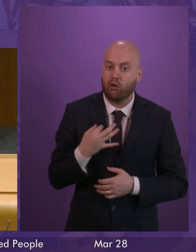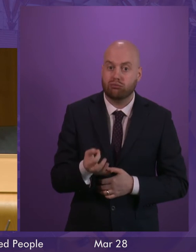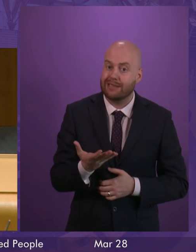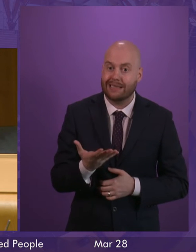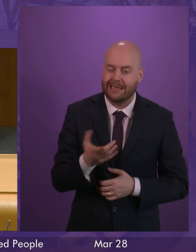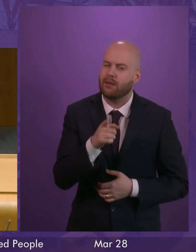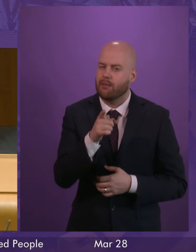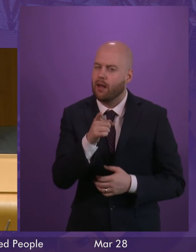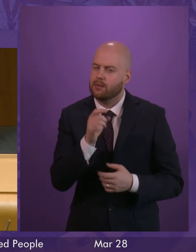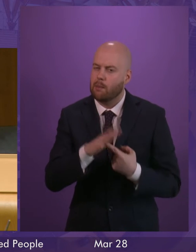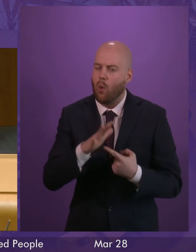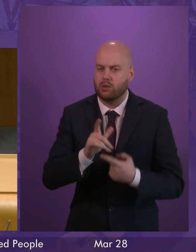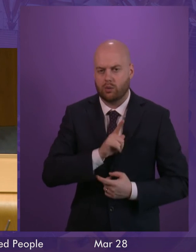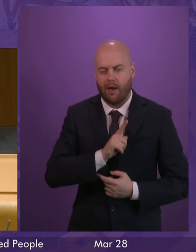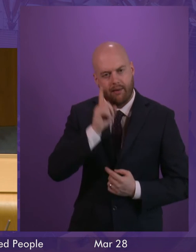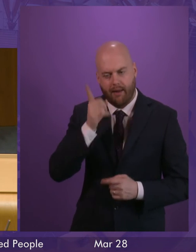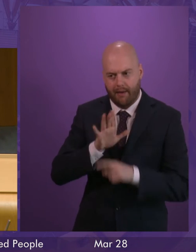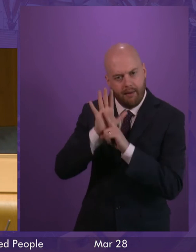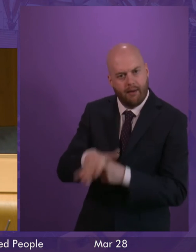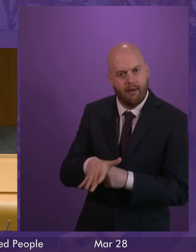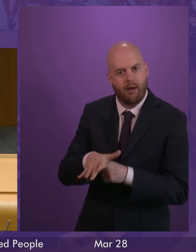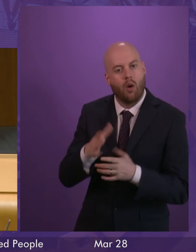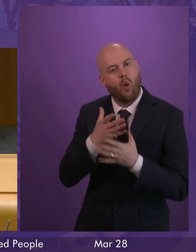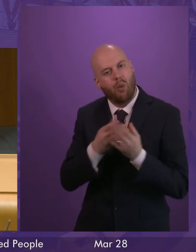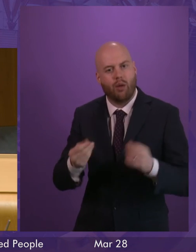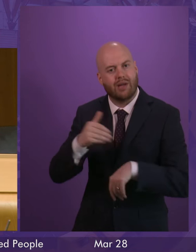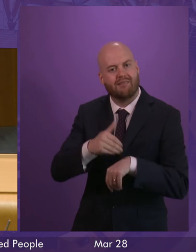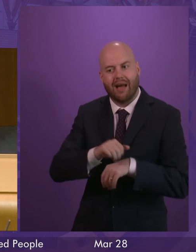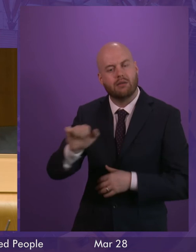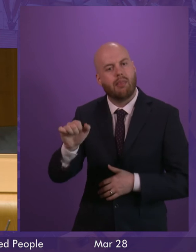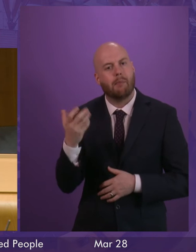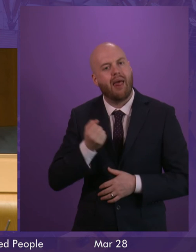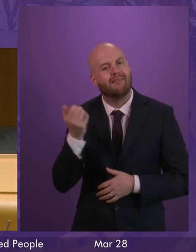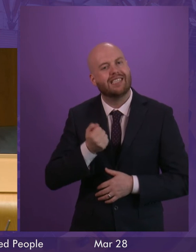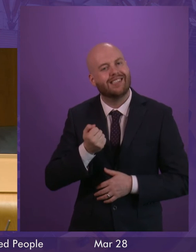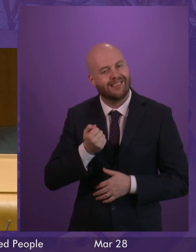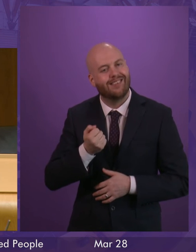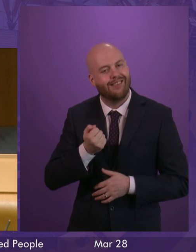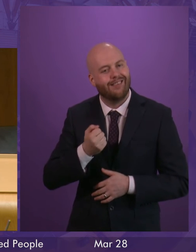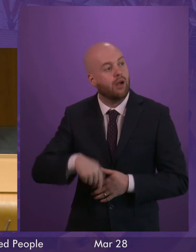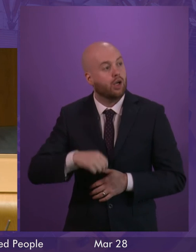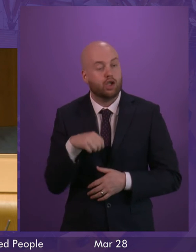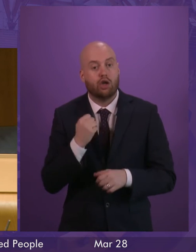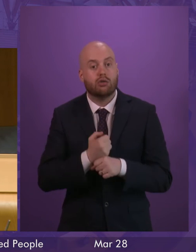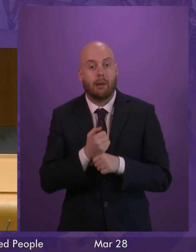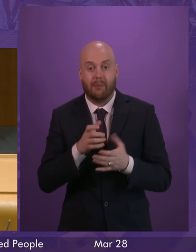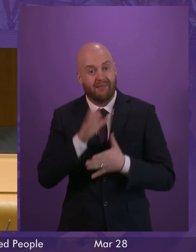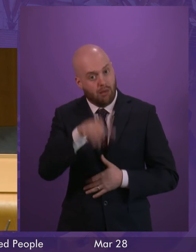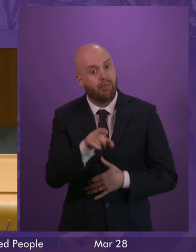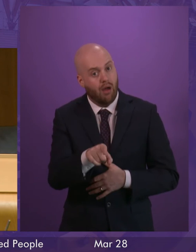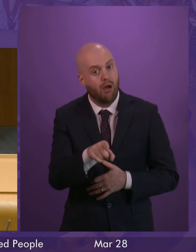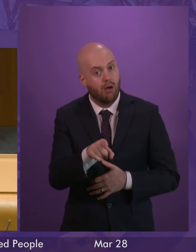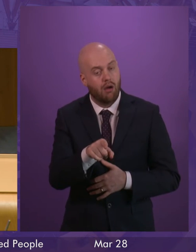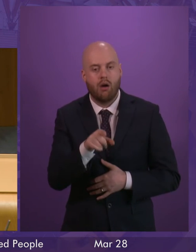without fear of affecting existing benefits. Absolutely crucial. And Fair Start Scotland is funded by the Scottish Government, with Scottish ministers committing an additional